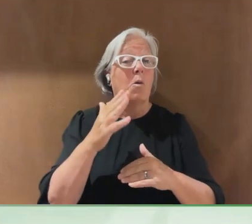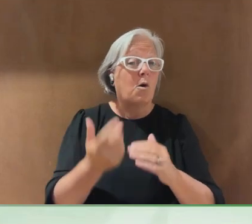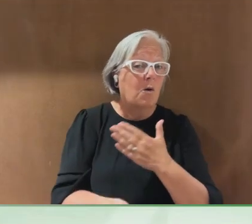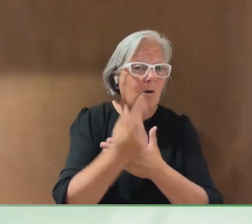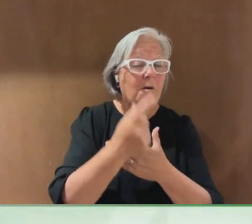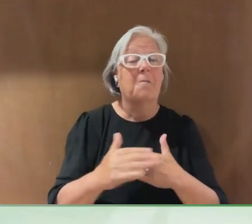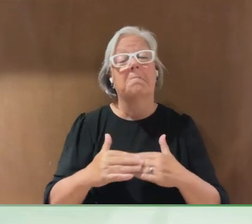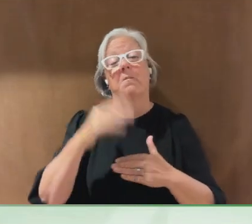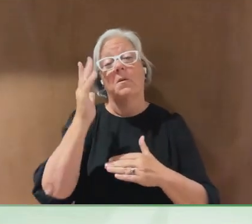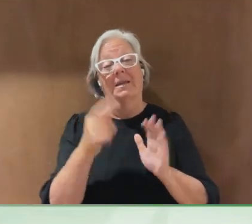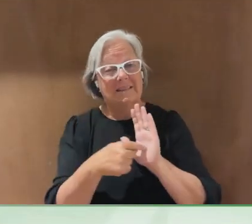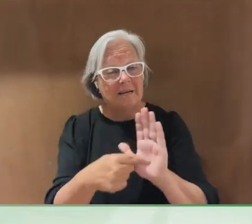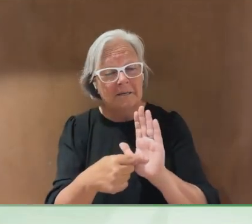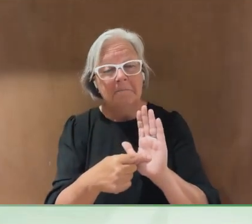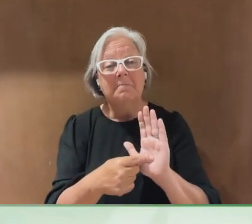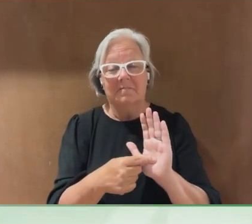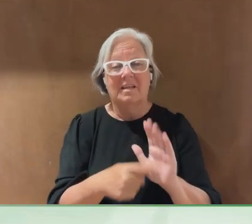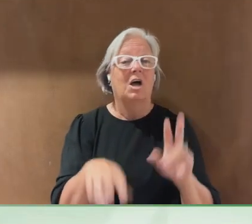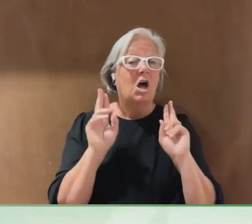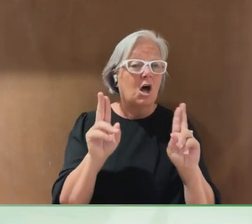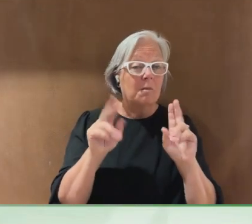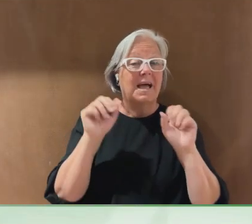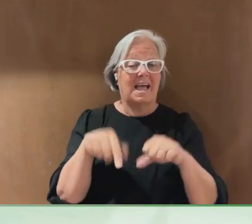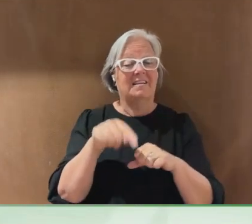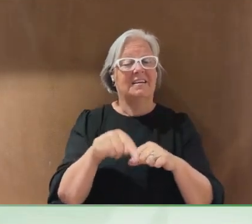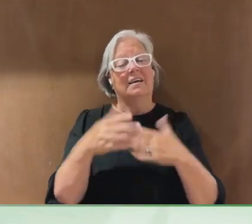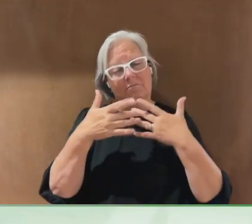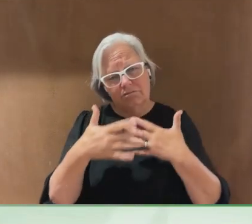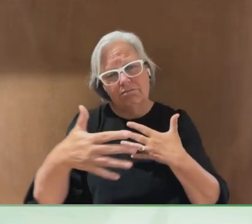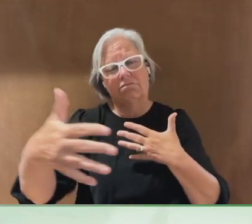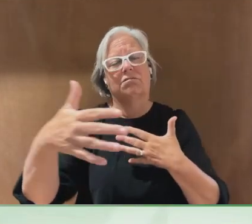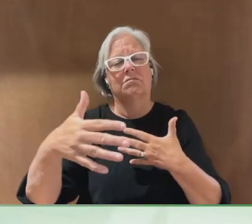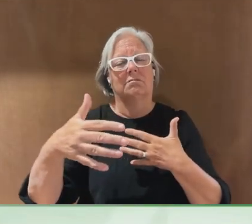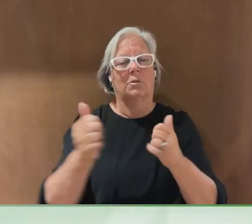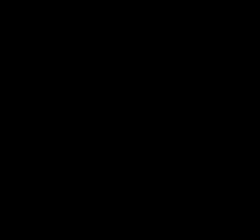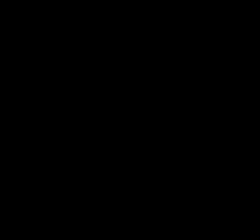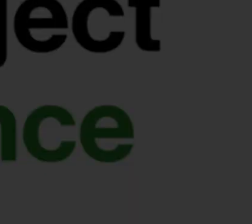and hopefully an agenda that's moved forward. Thank you very much to our panel. Thank you very much, everybody. Fewer risks.